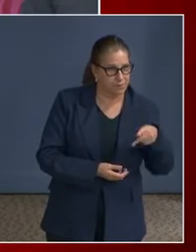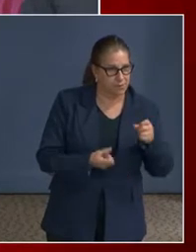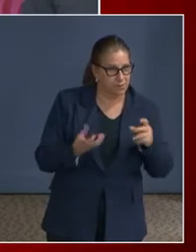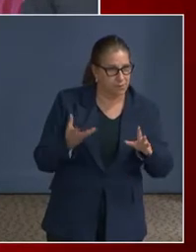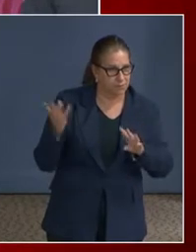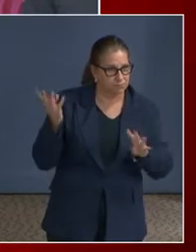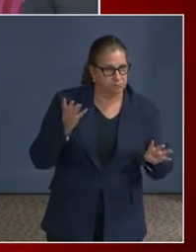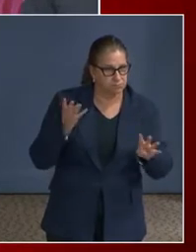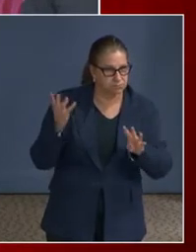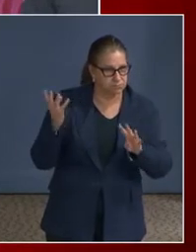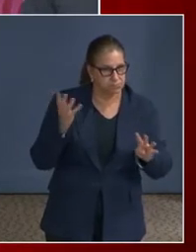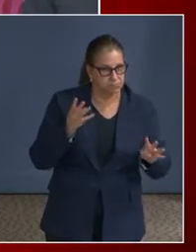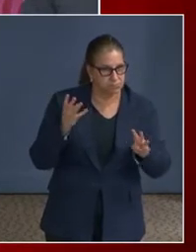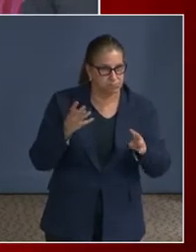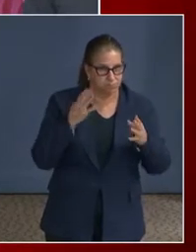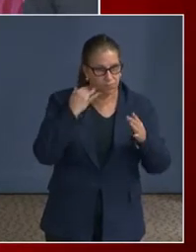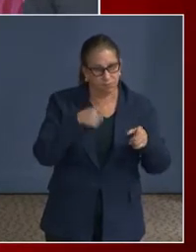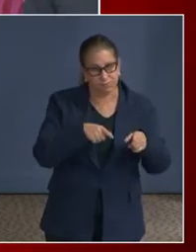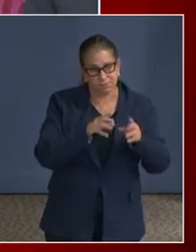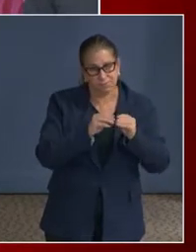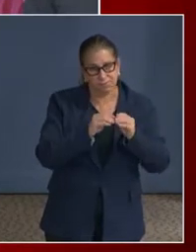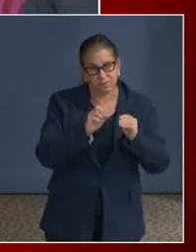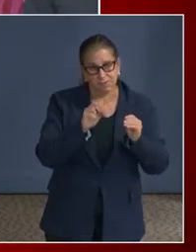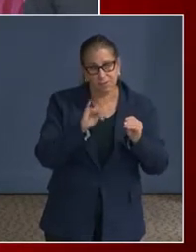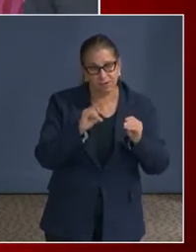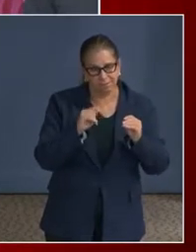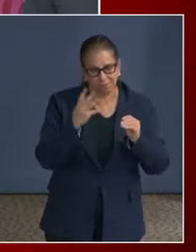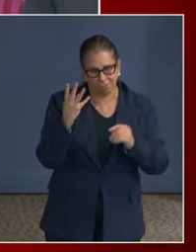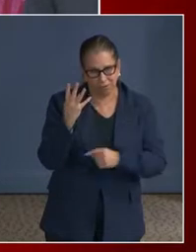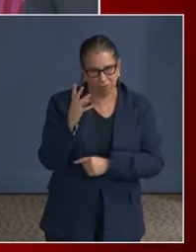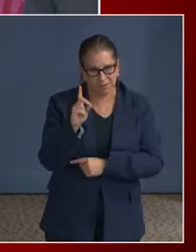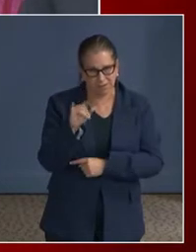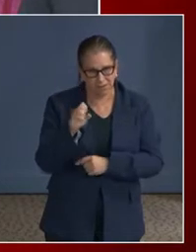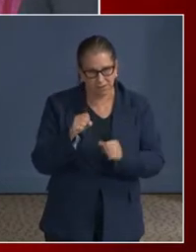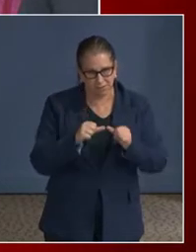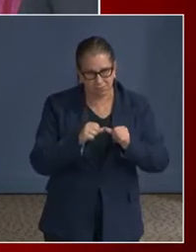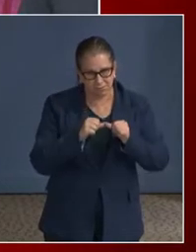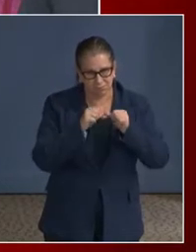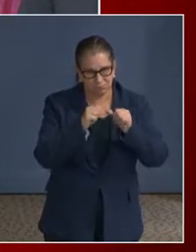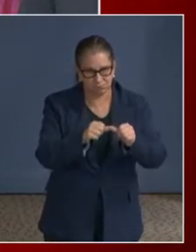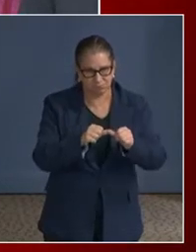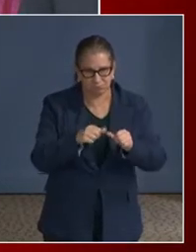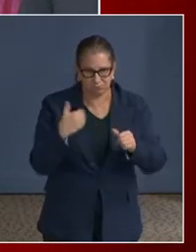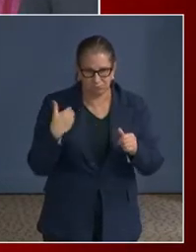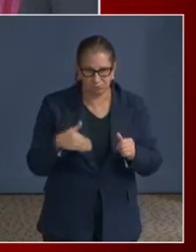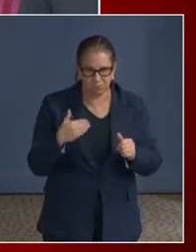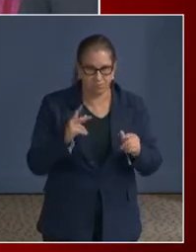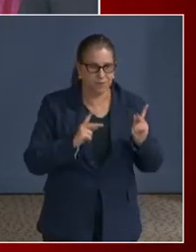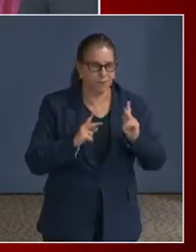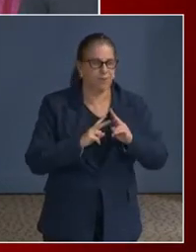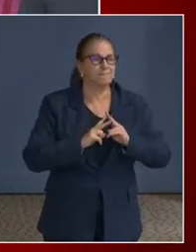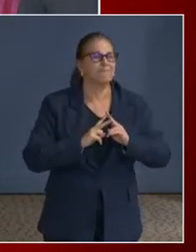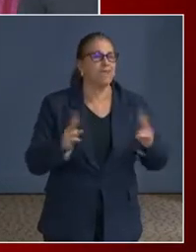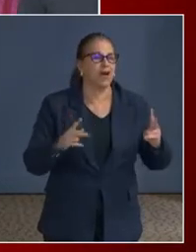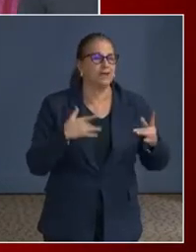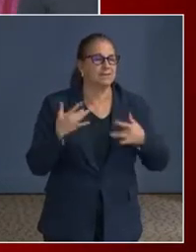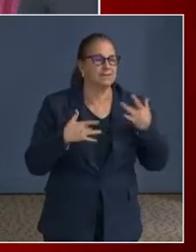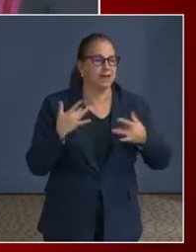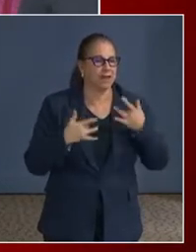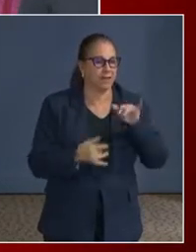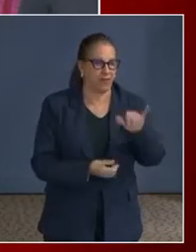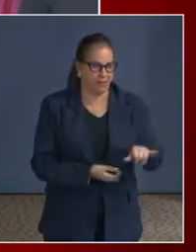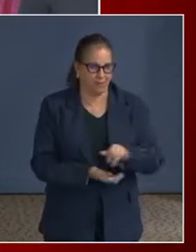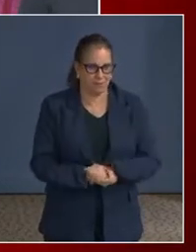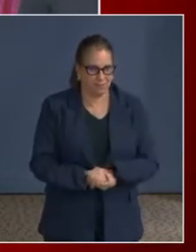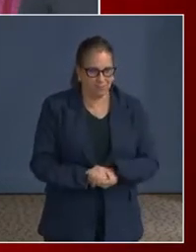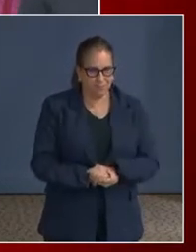and people are very, very excited. It allows us to take the work that we're doing here in the District of Columbia, the vision of the mayor,